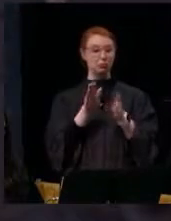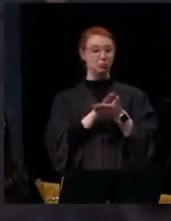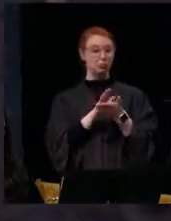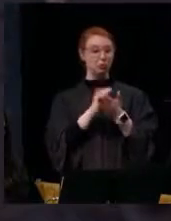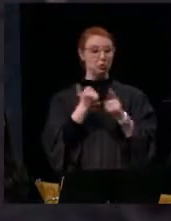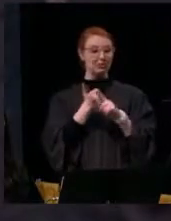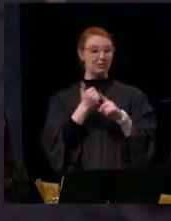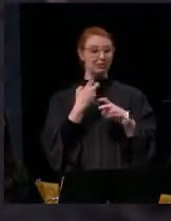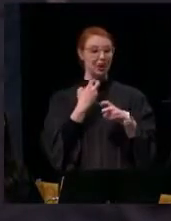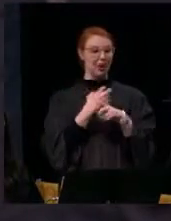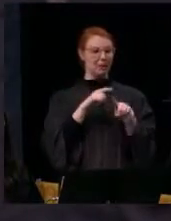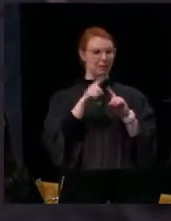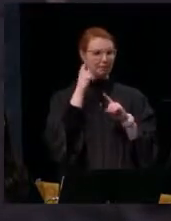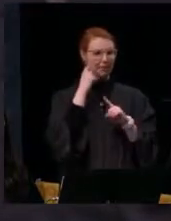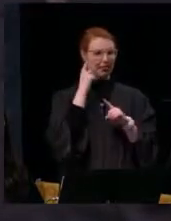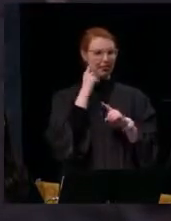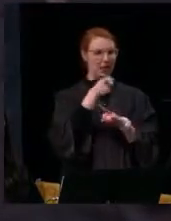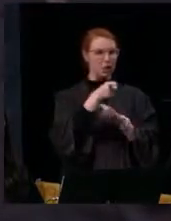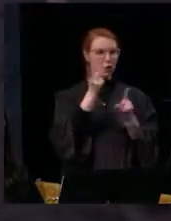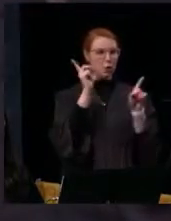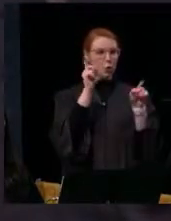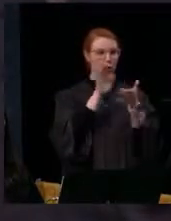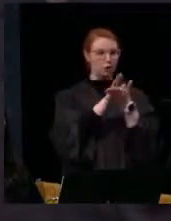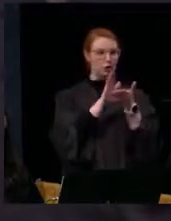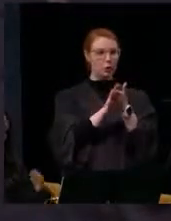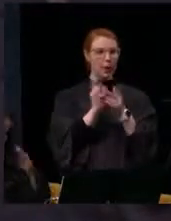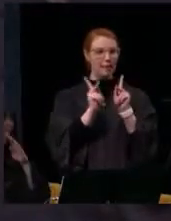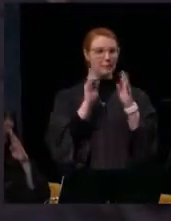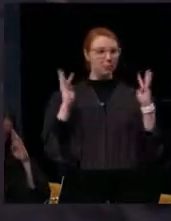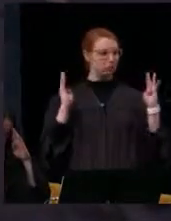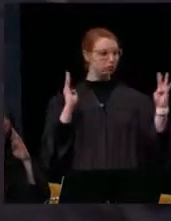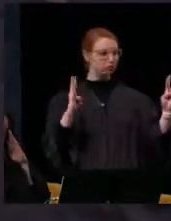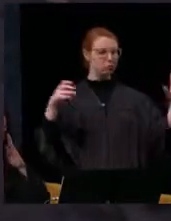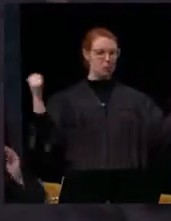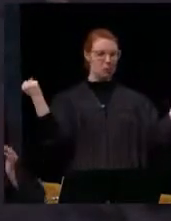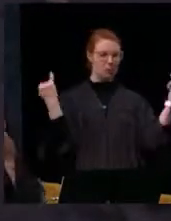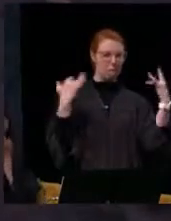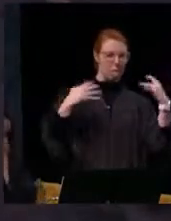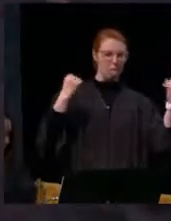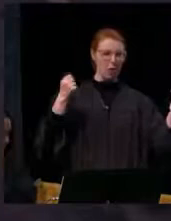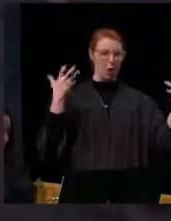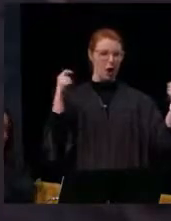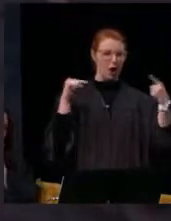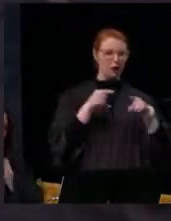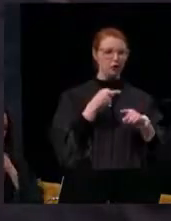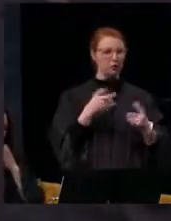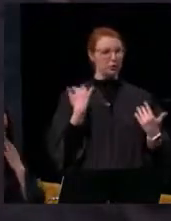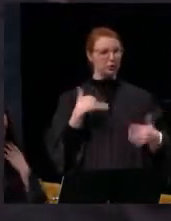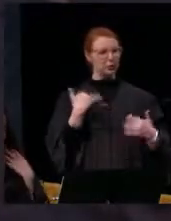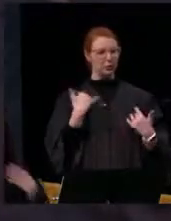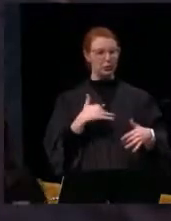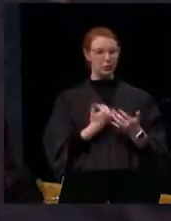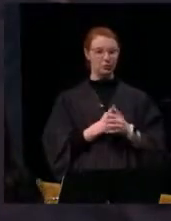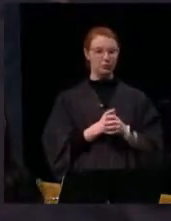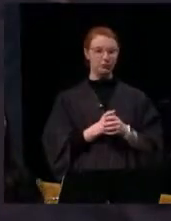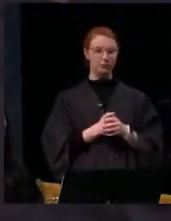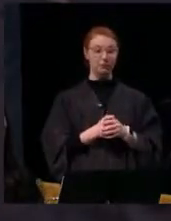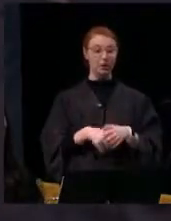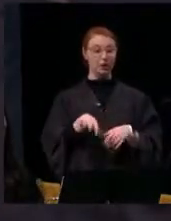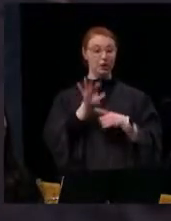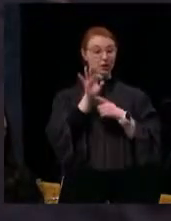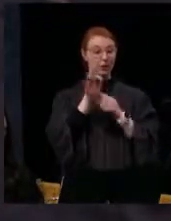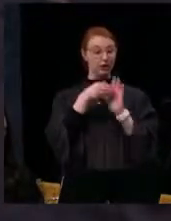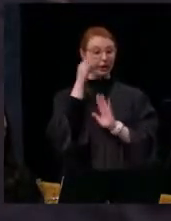imagine having to walk through extreme violence, both physical and verbal, to simply head to your first period class. The nine students did